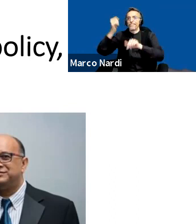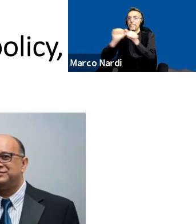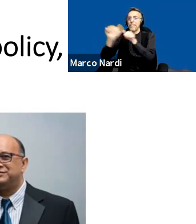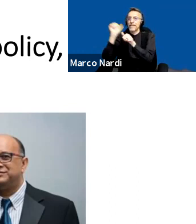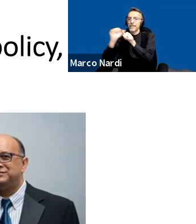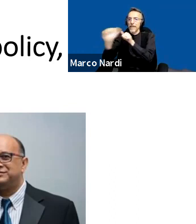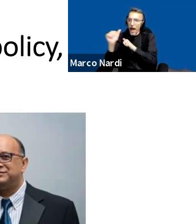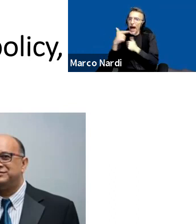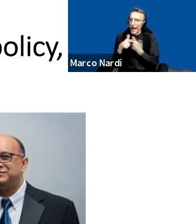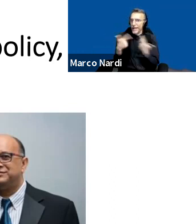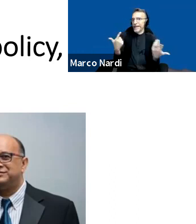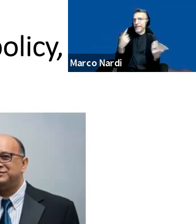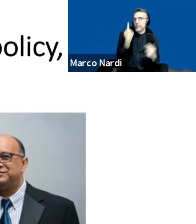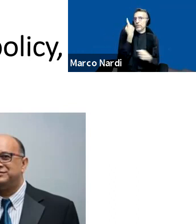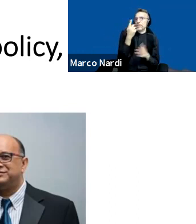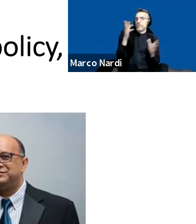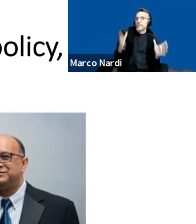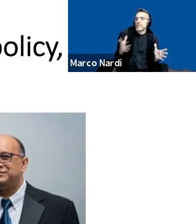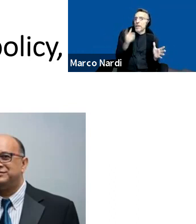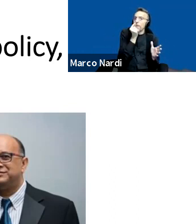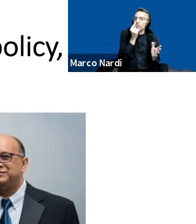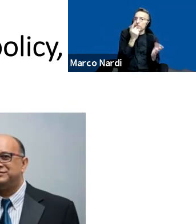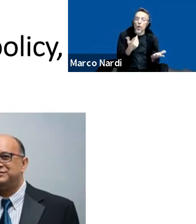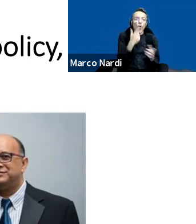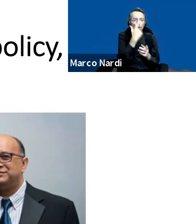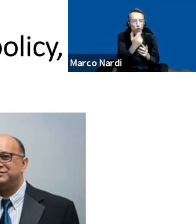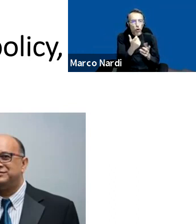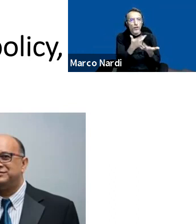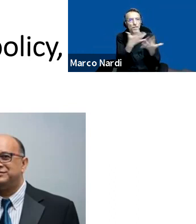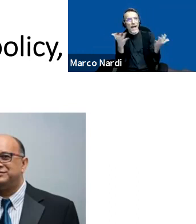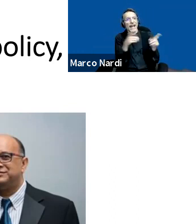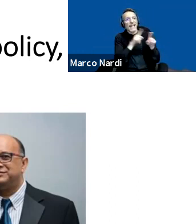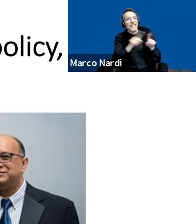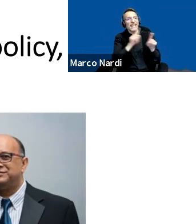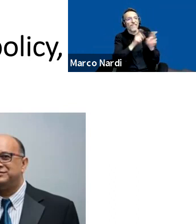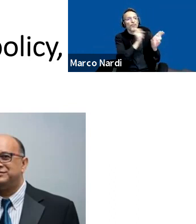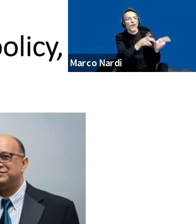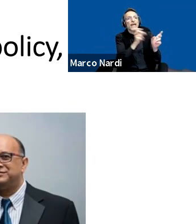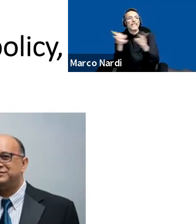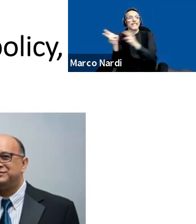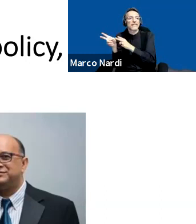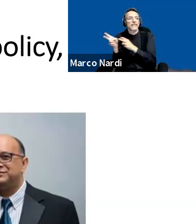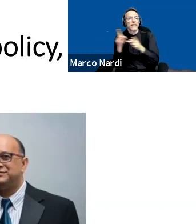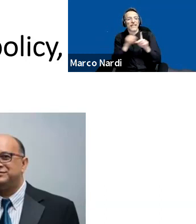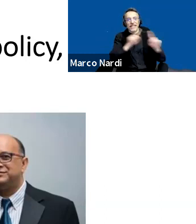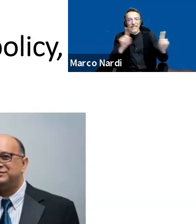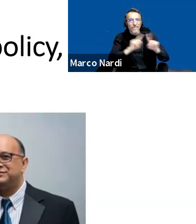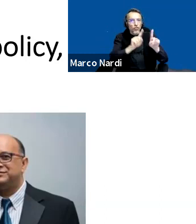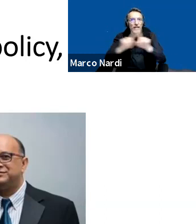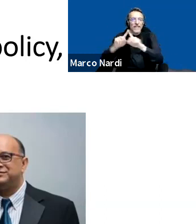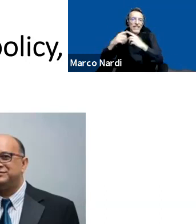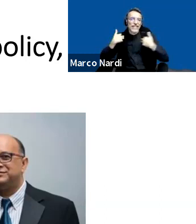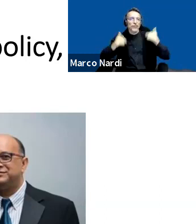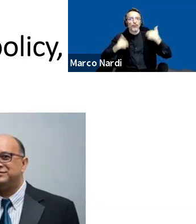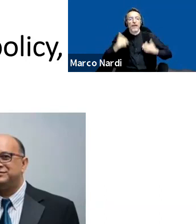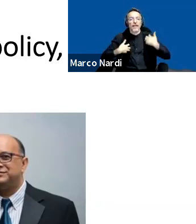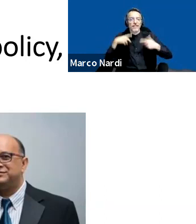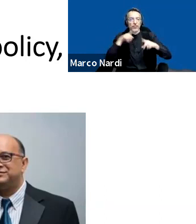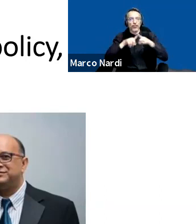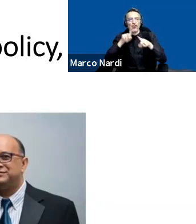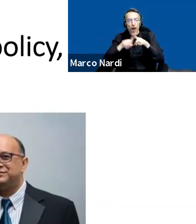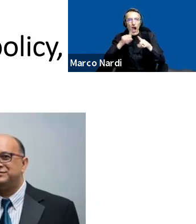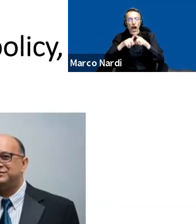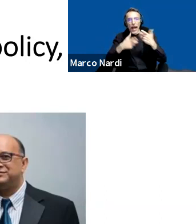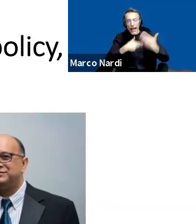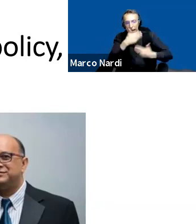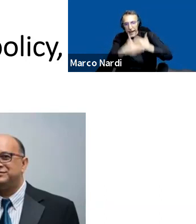we recognize that things can go in many different directions. There are a range of different interests trying to build back